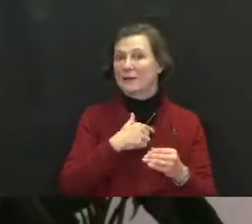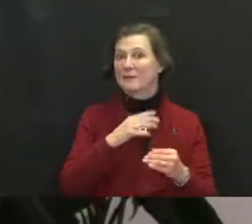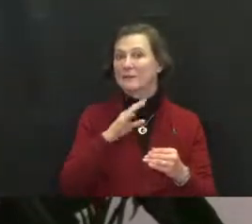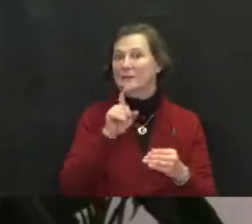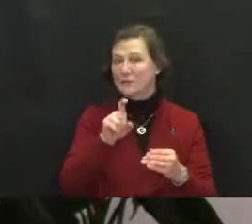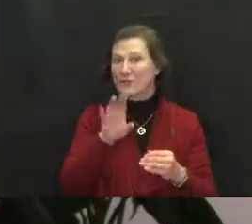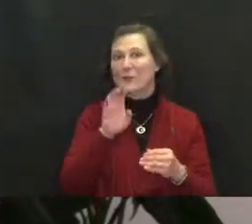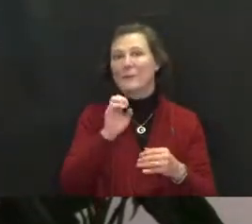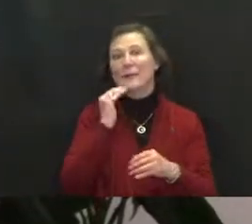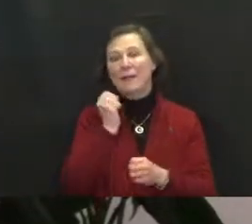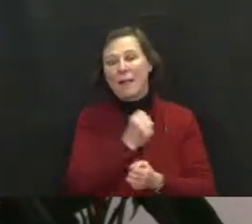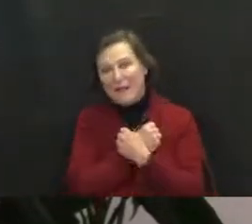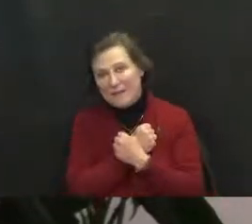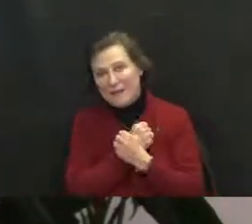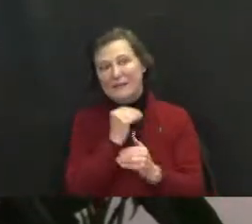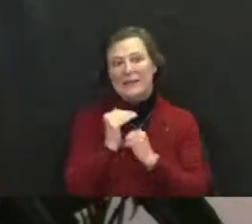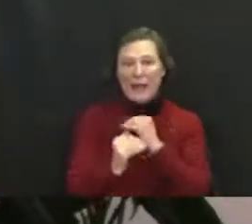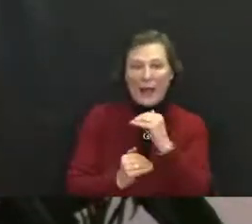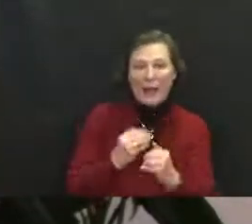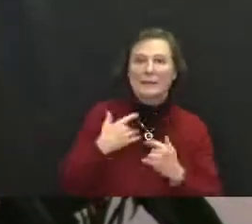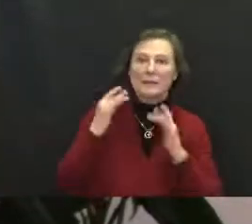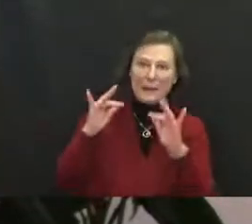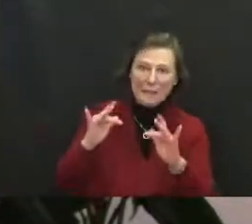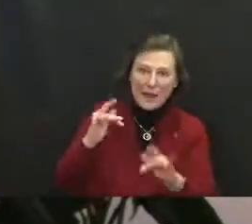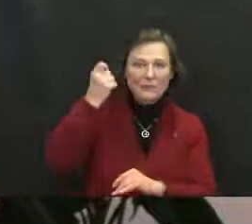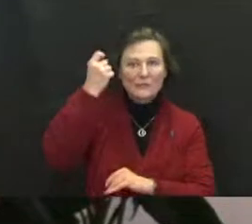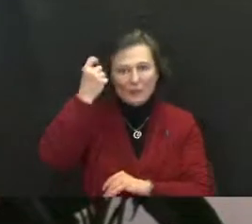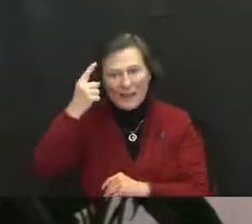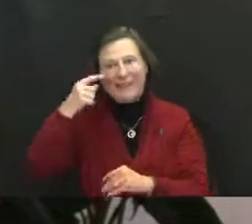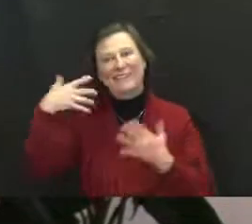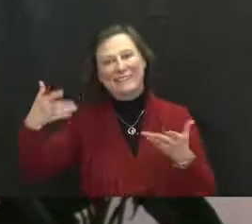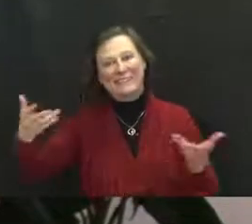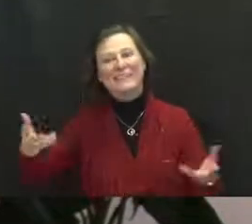and kind and compassionate and understanding.